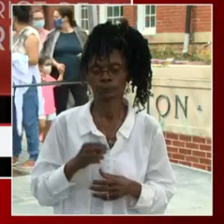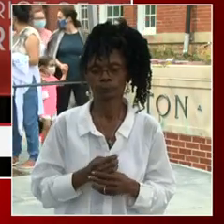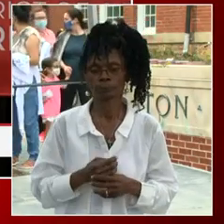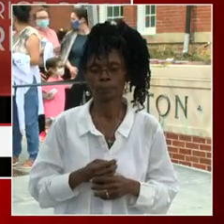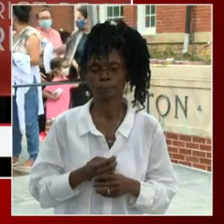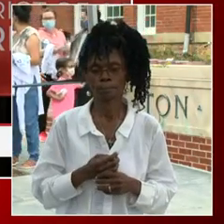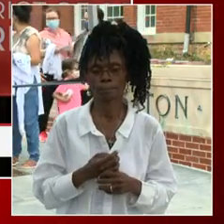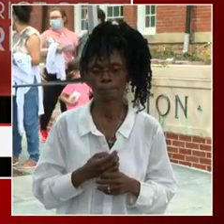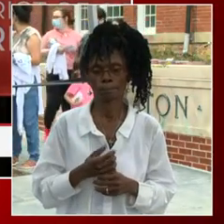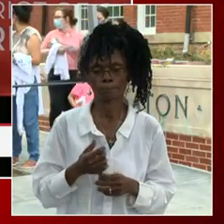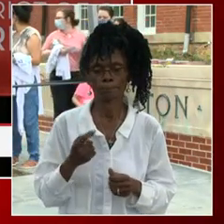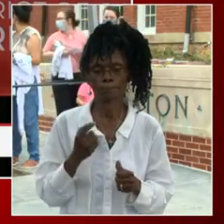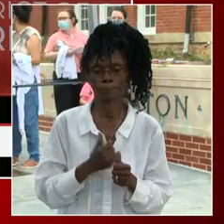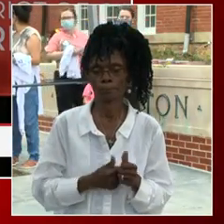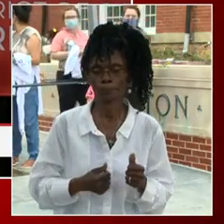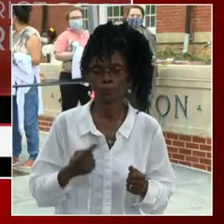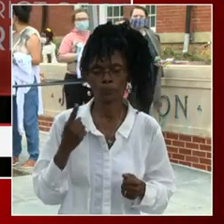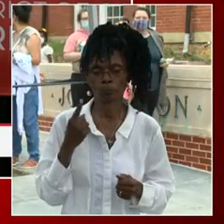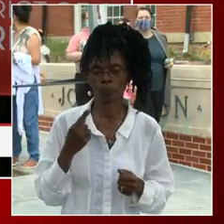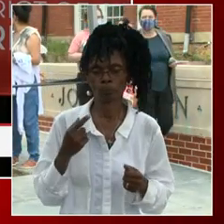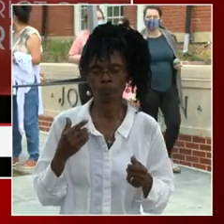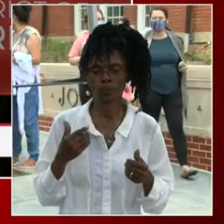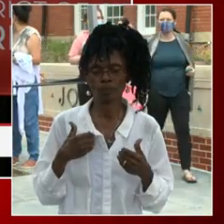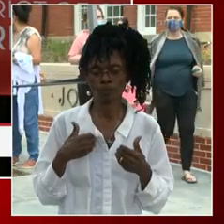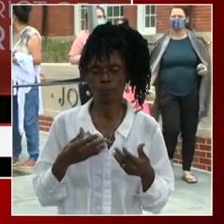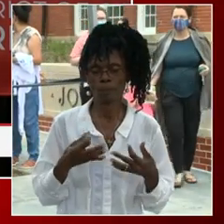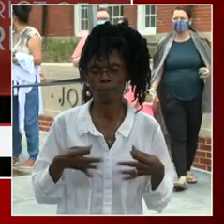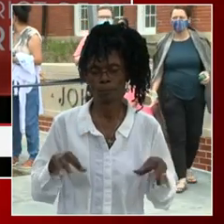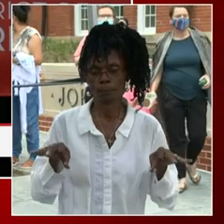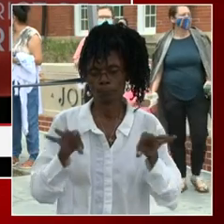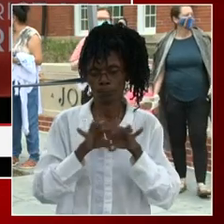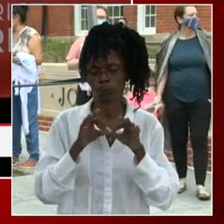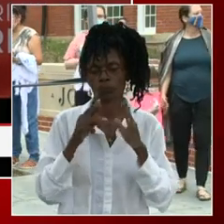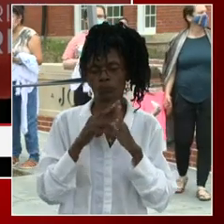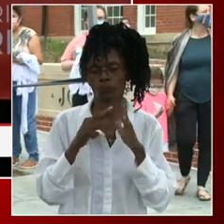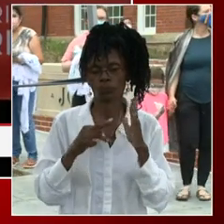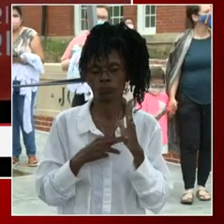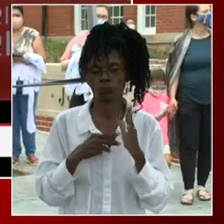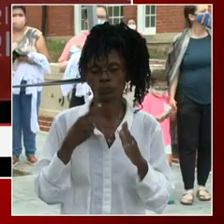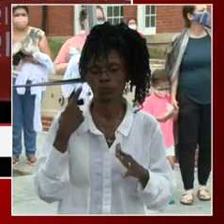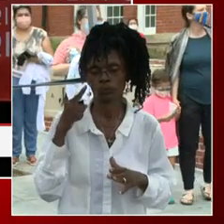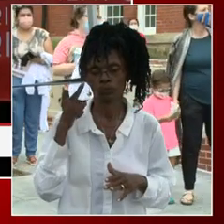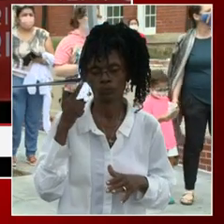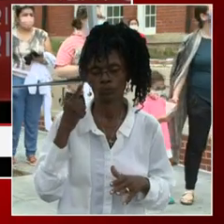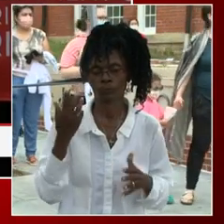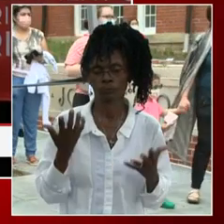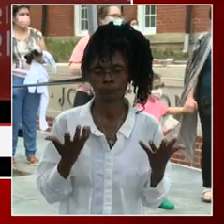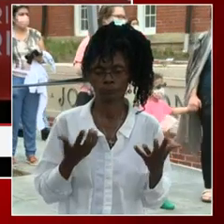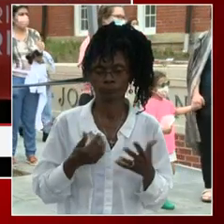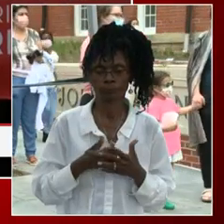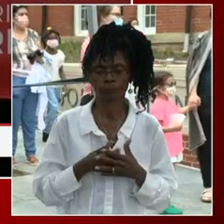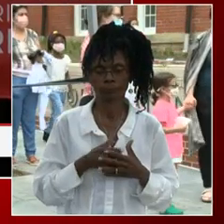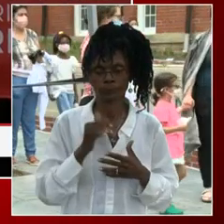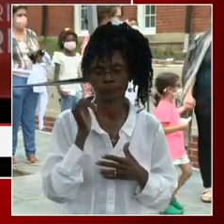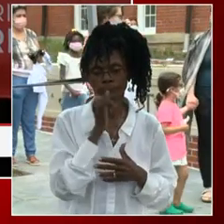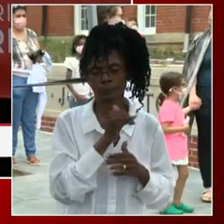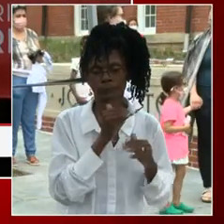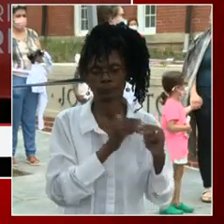in the completion of this project, especially my team at DGS. Please give them a round of applause.